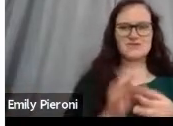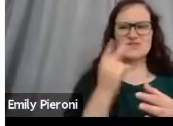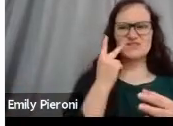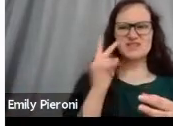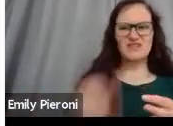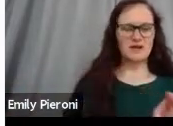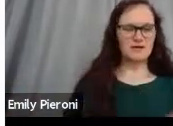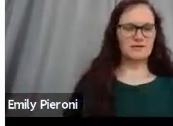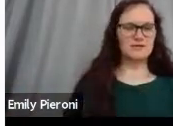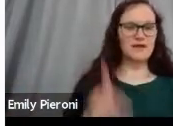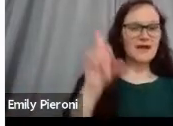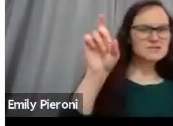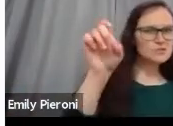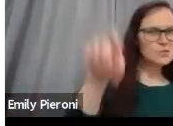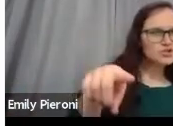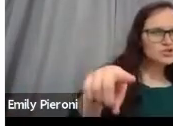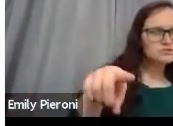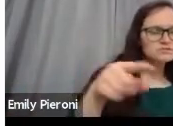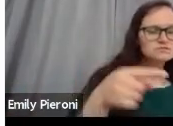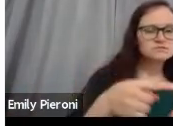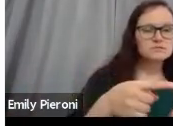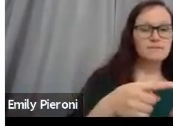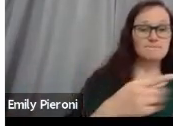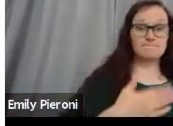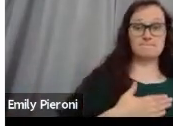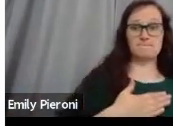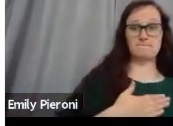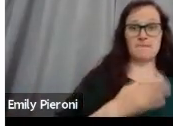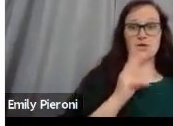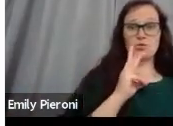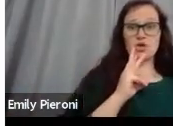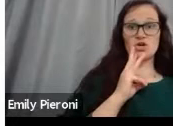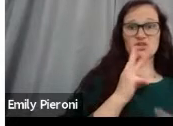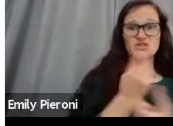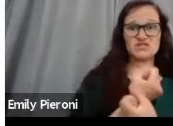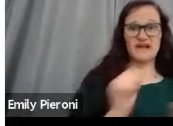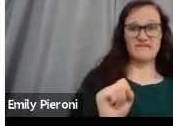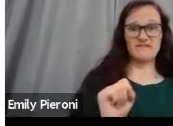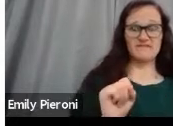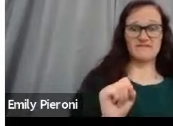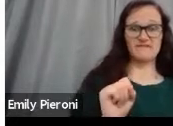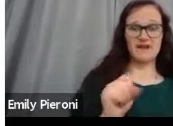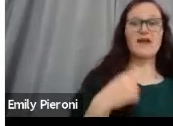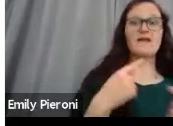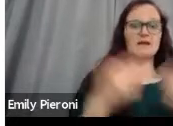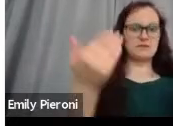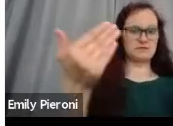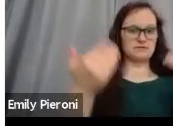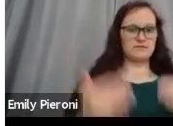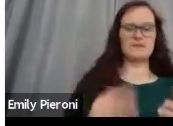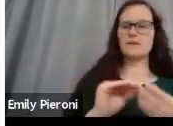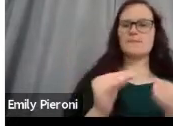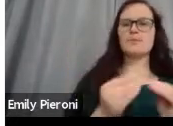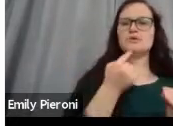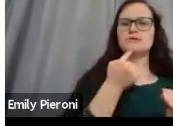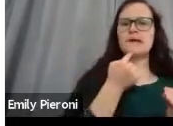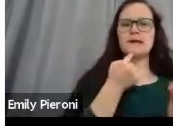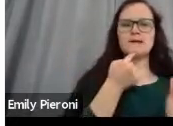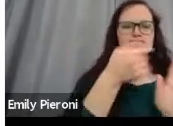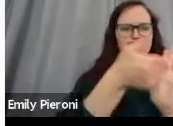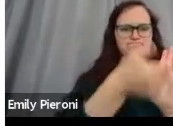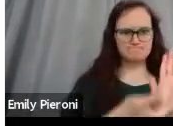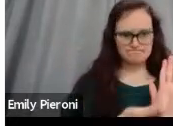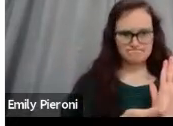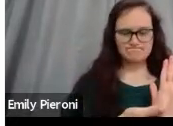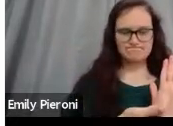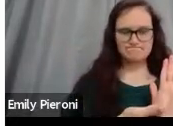a question, is my water safe? And then they say what the data tell us. And then they say